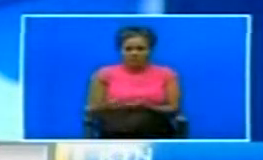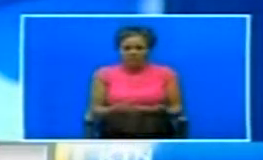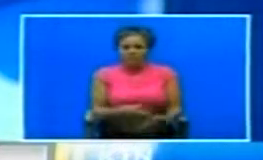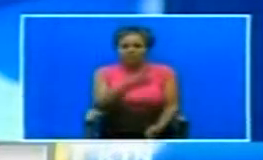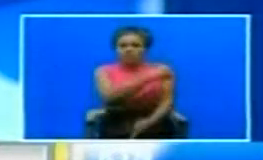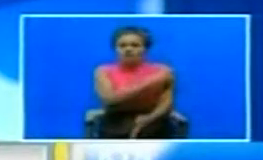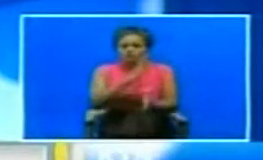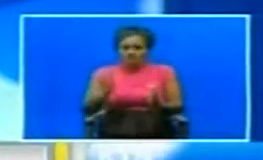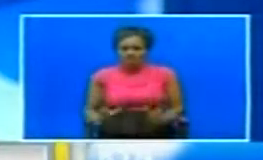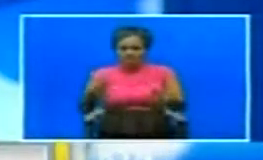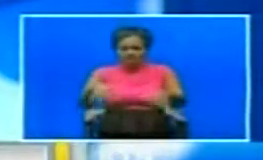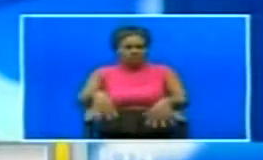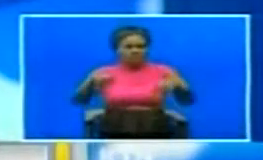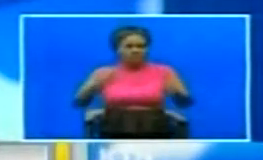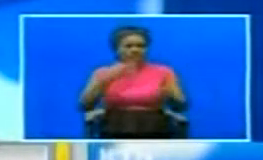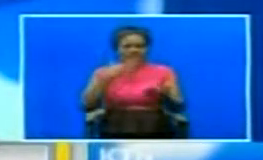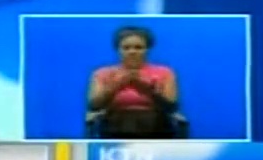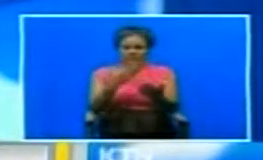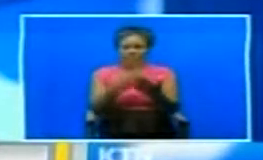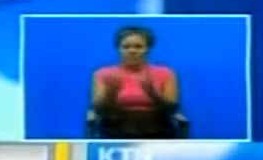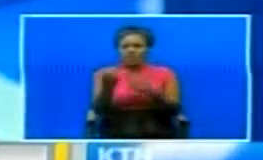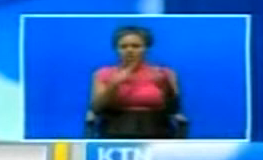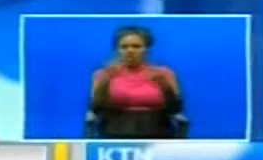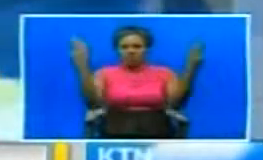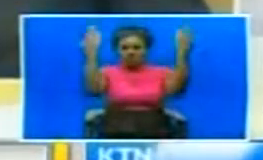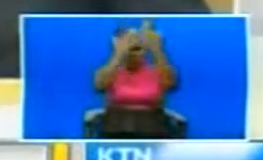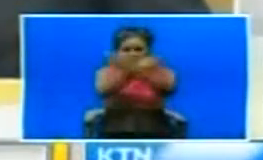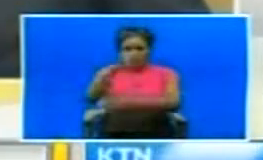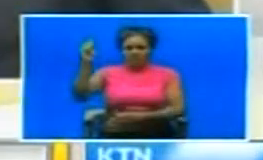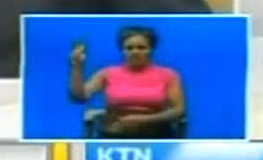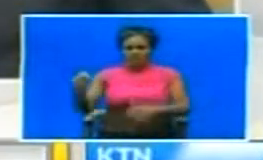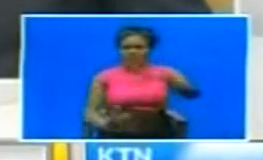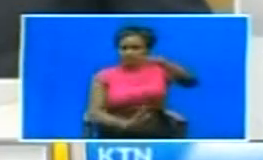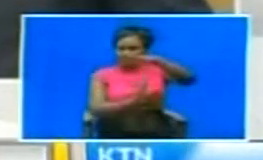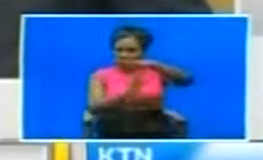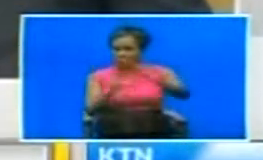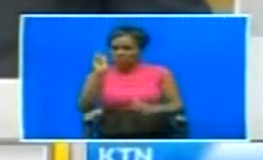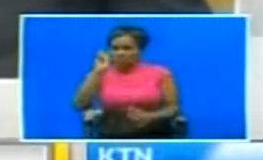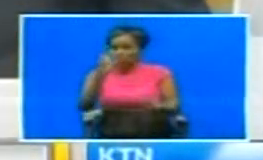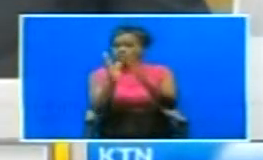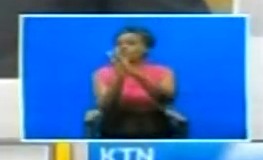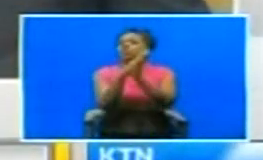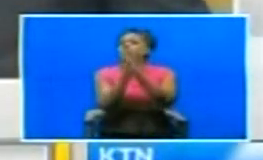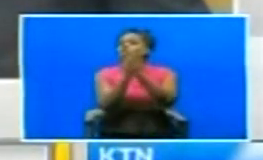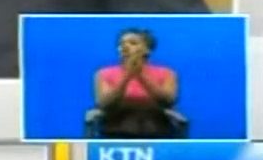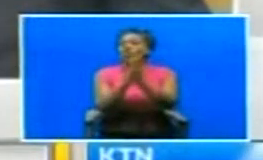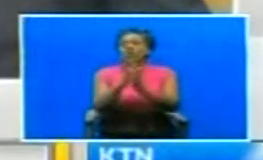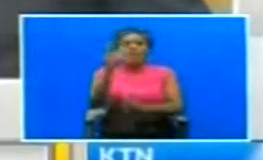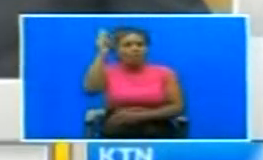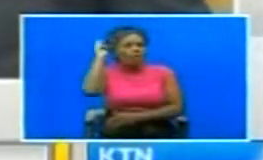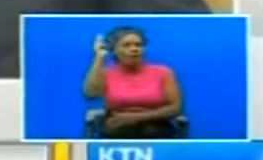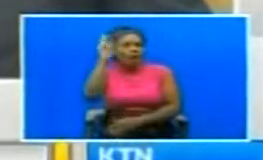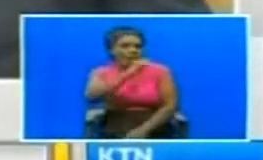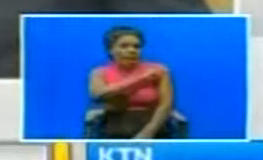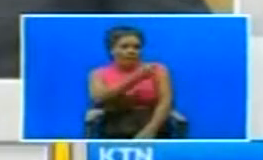Association Chairman. Dr. Ari, thank you for speaking to us tonight on KTN Prime. Looking at this story, the expose by John Alanamu and